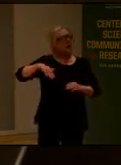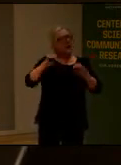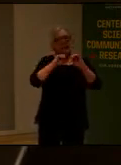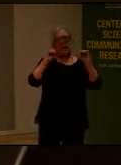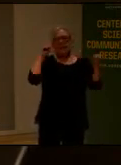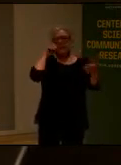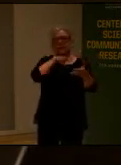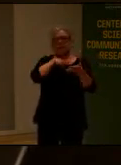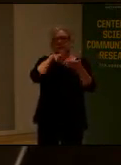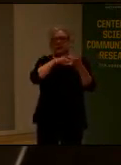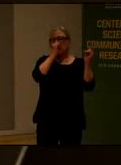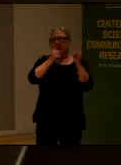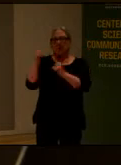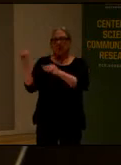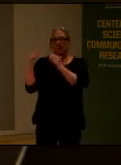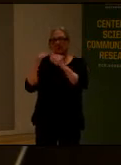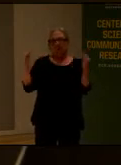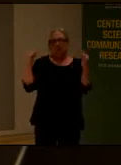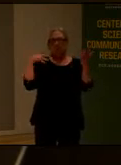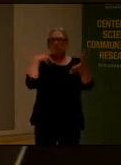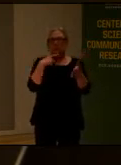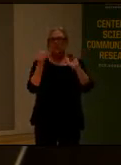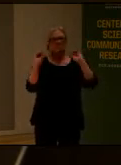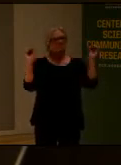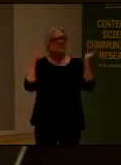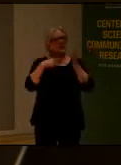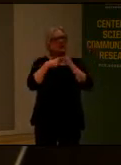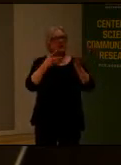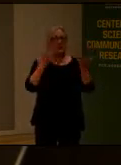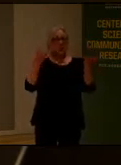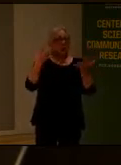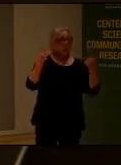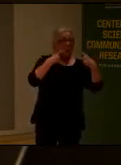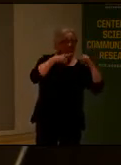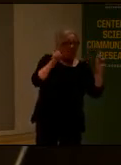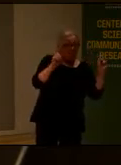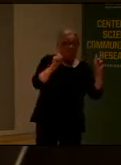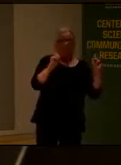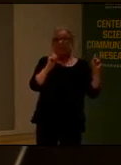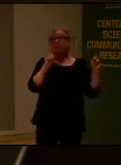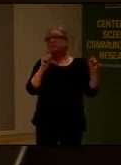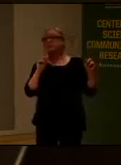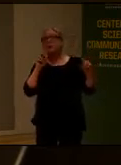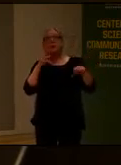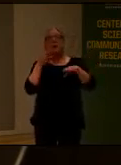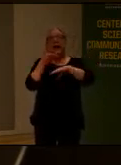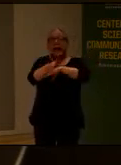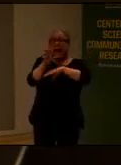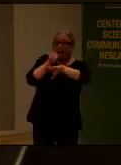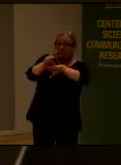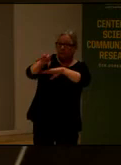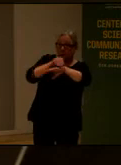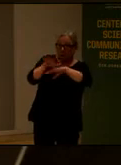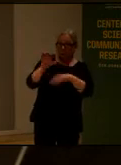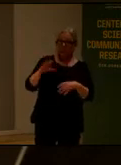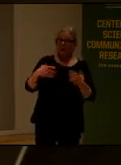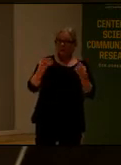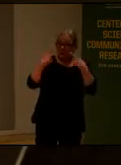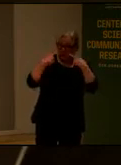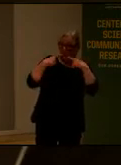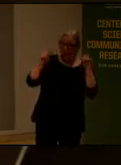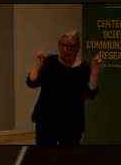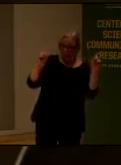to understand what's worked, how many actually take action after counseling session, you know,